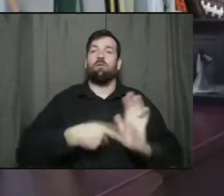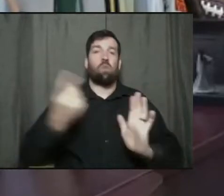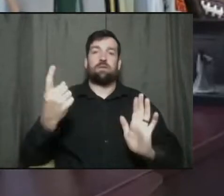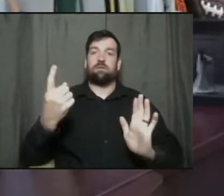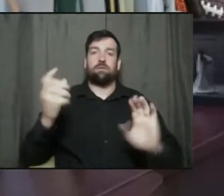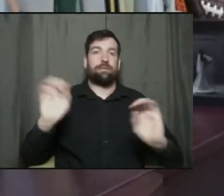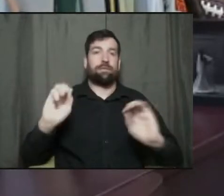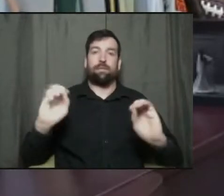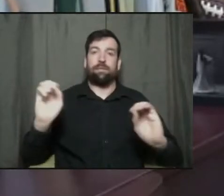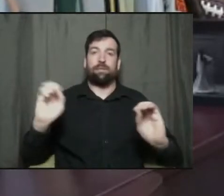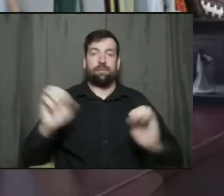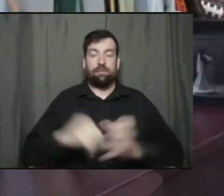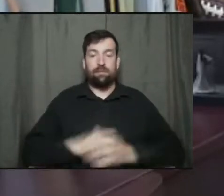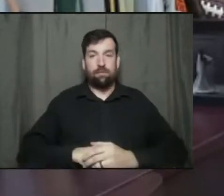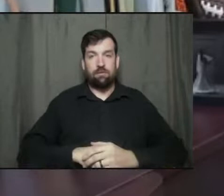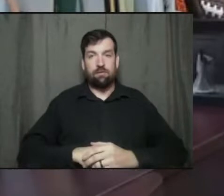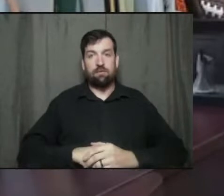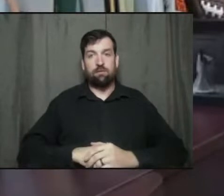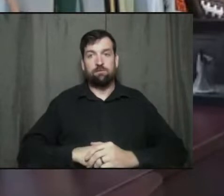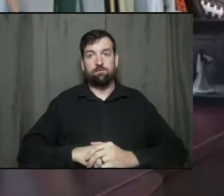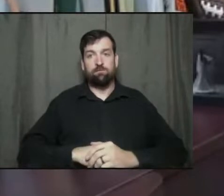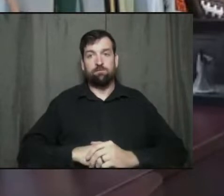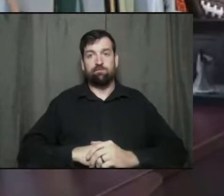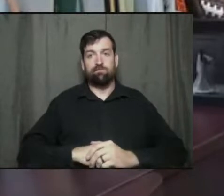it still is,